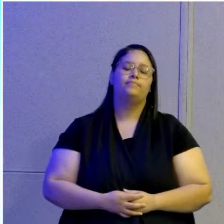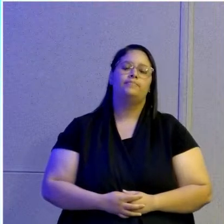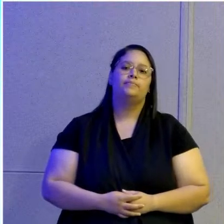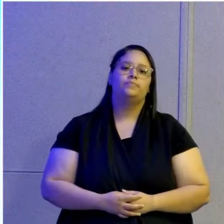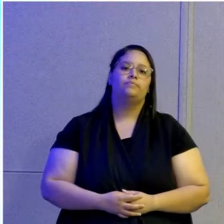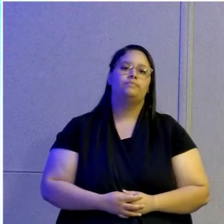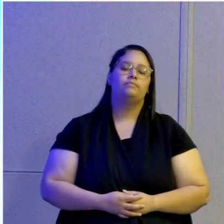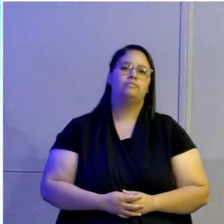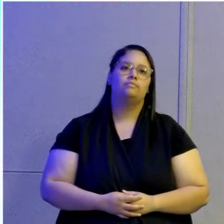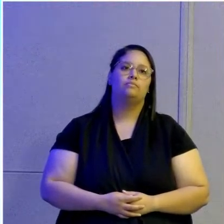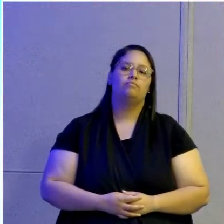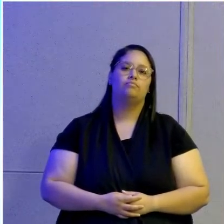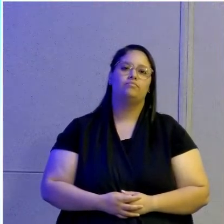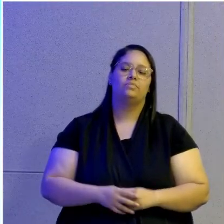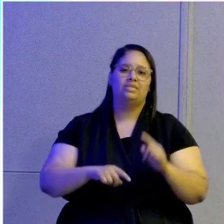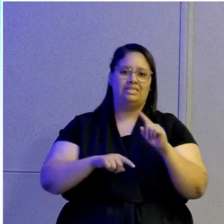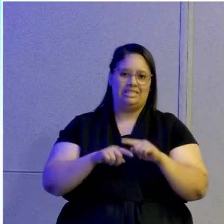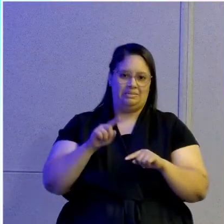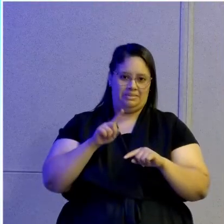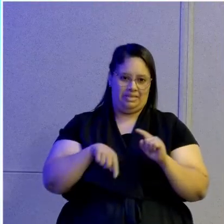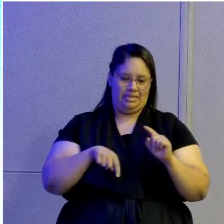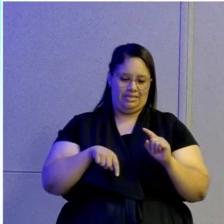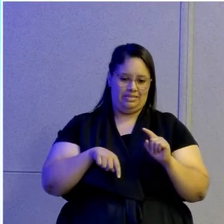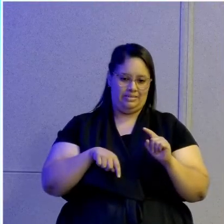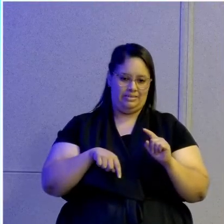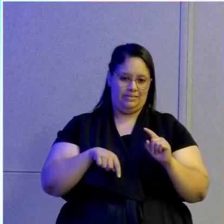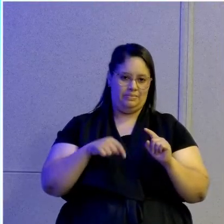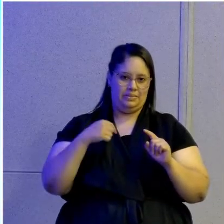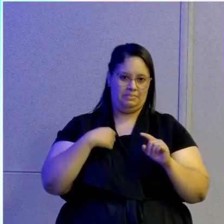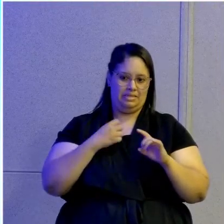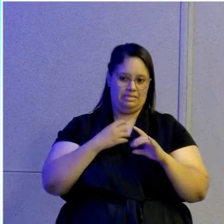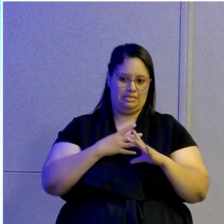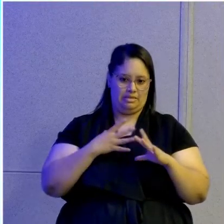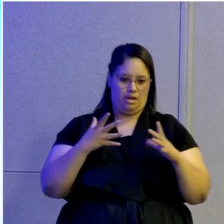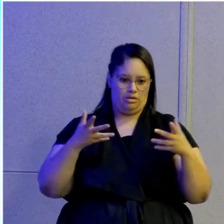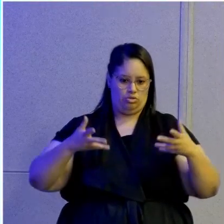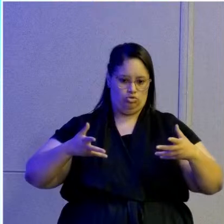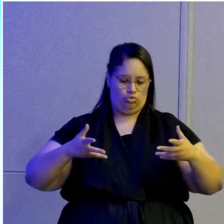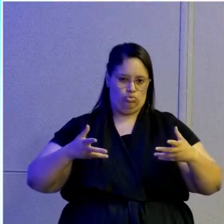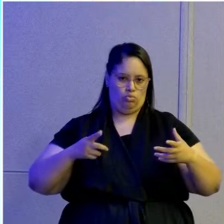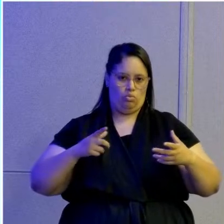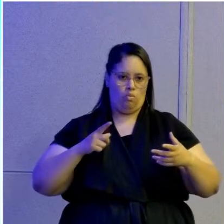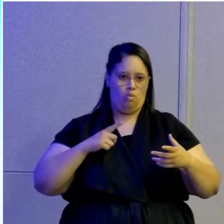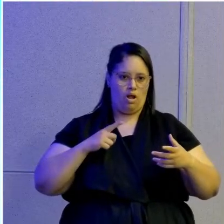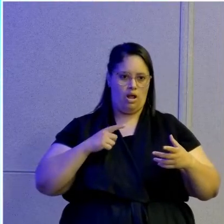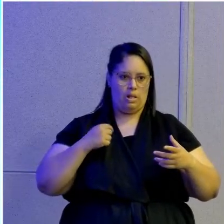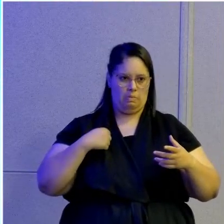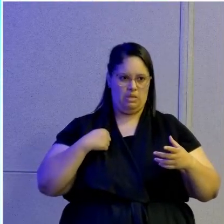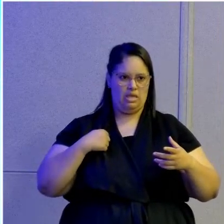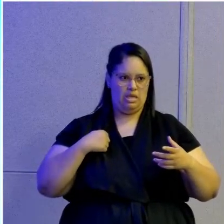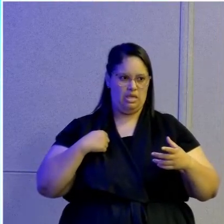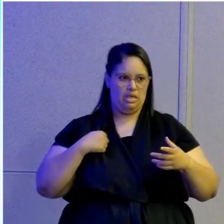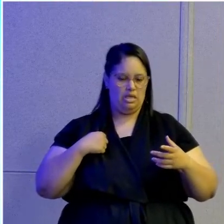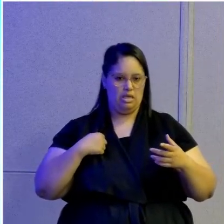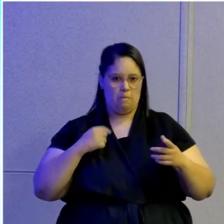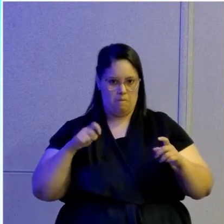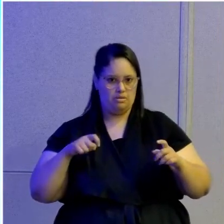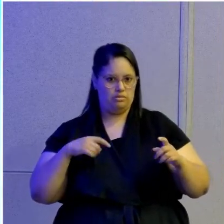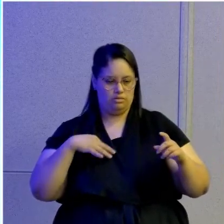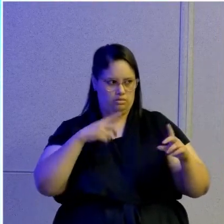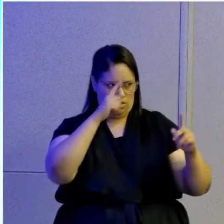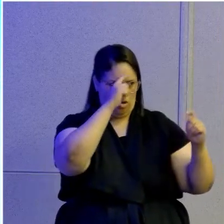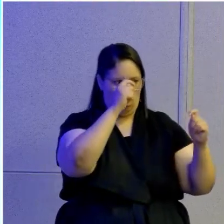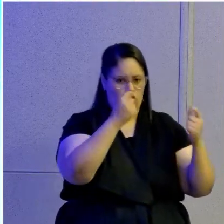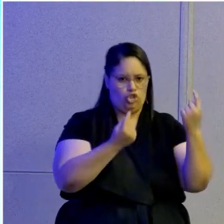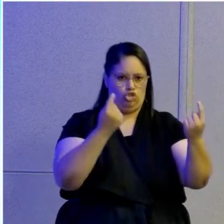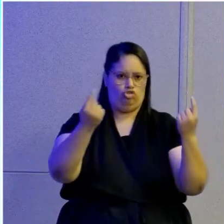Sometimes it's difficult to start where I'm starting because I will end up leaving. In fact, I need to acknowledge each and every one of